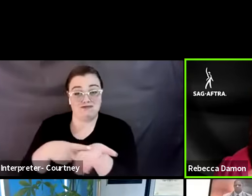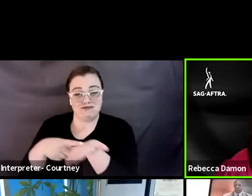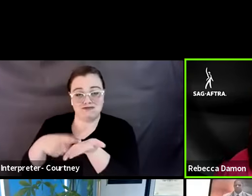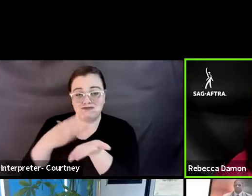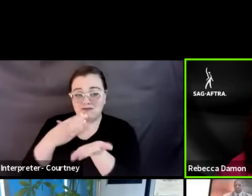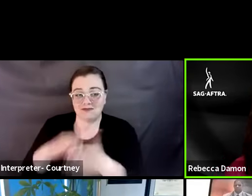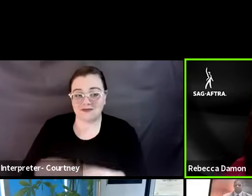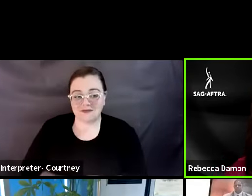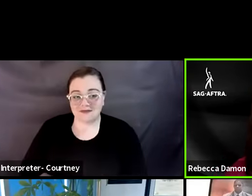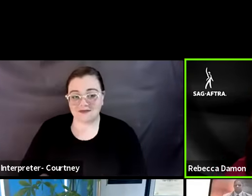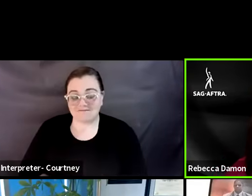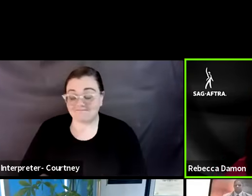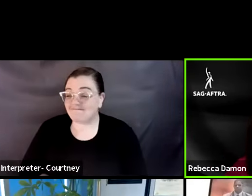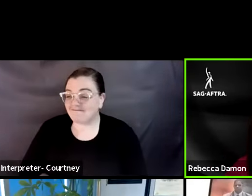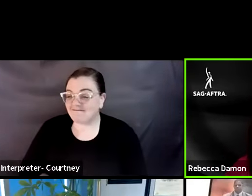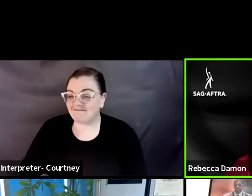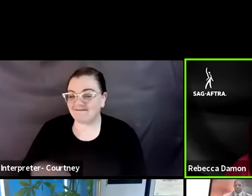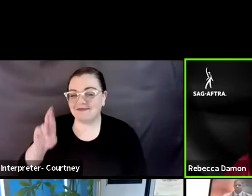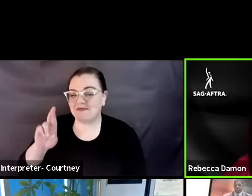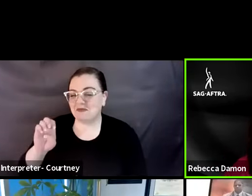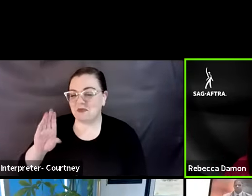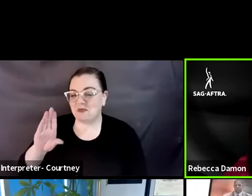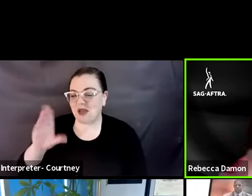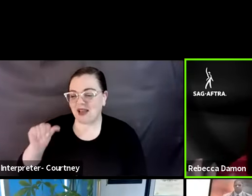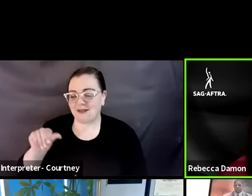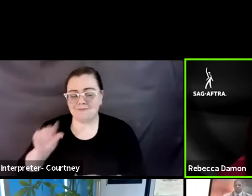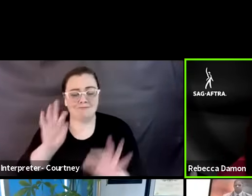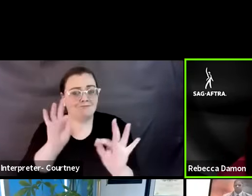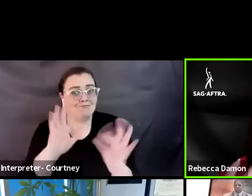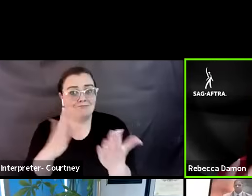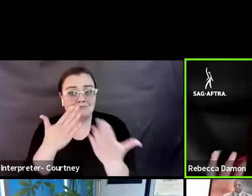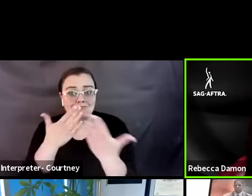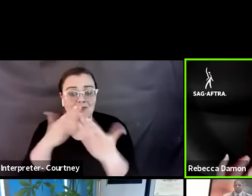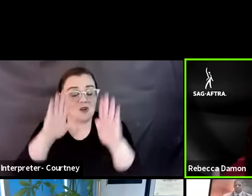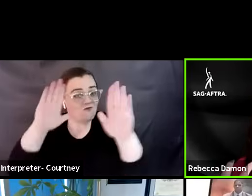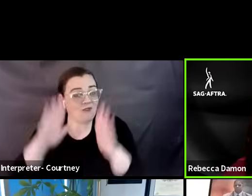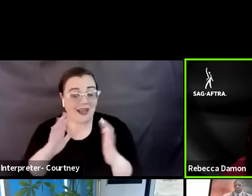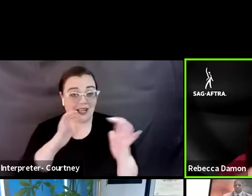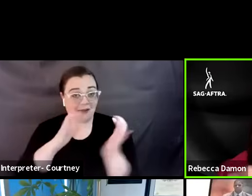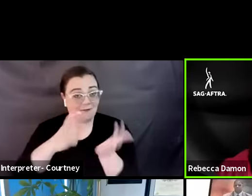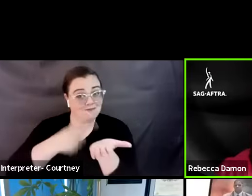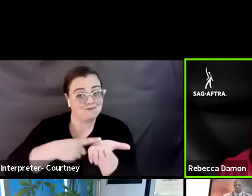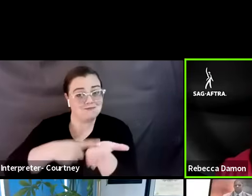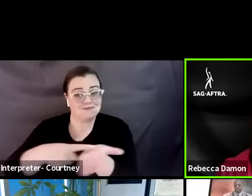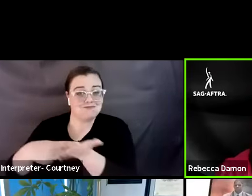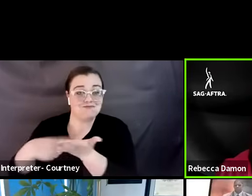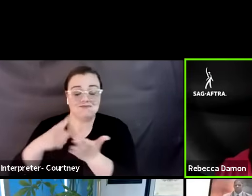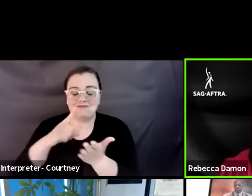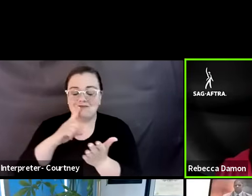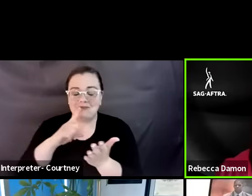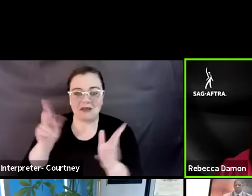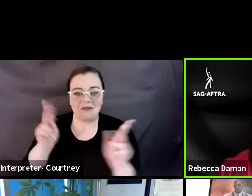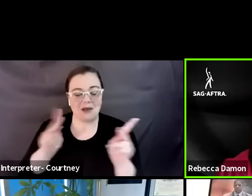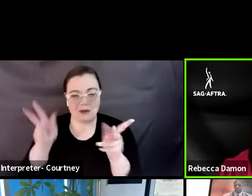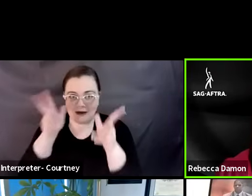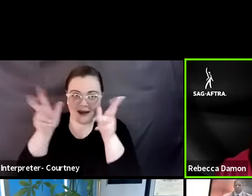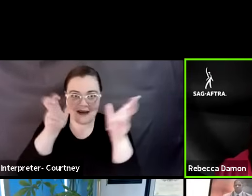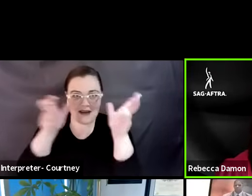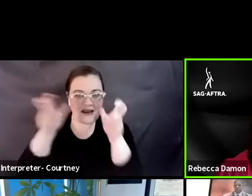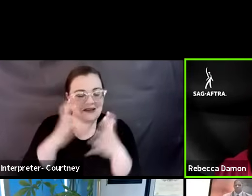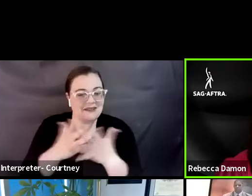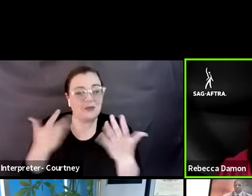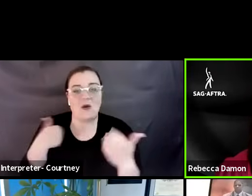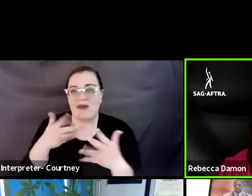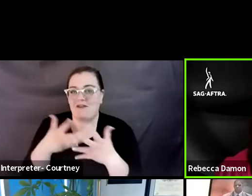was wonderful. Thank you guys. Really, it's a good conversation. People are soaking it up. We have gotten a lot of questions, so we're going to